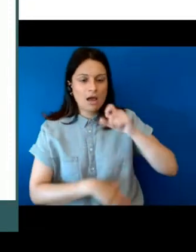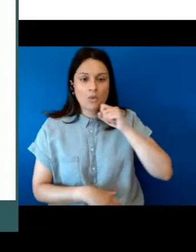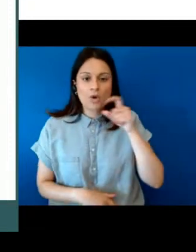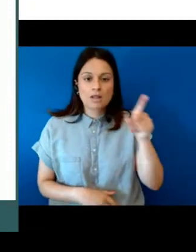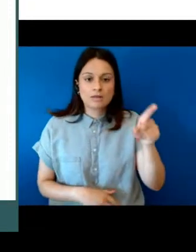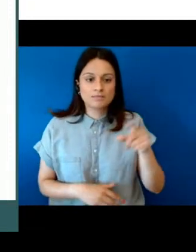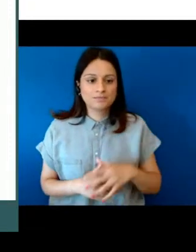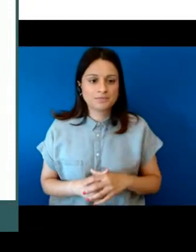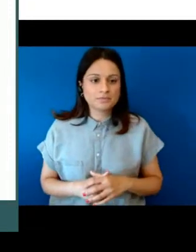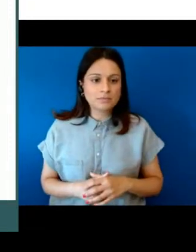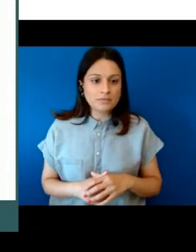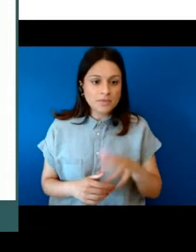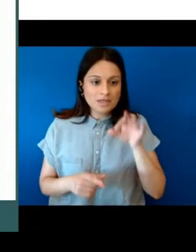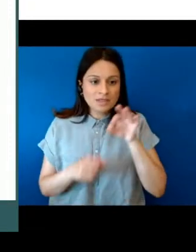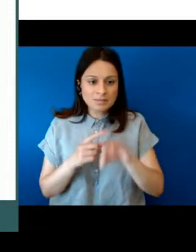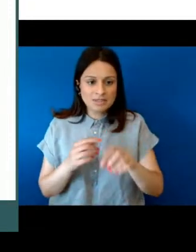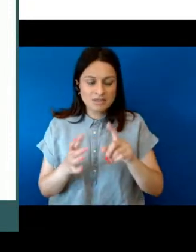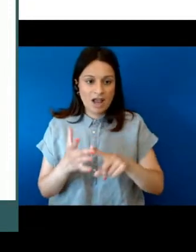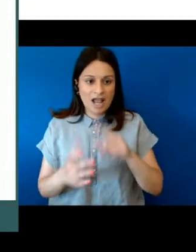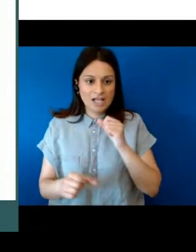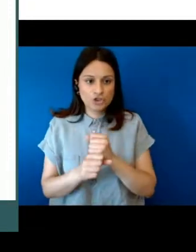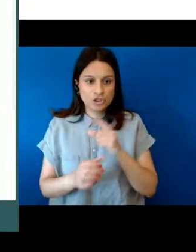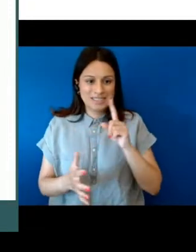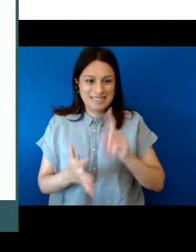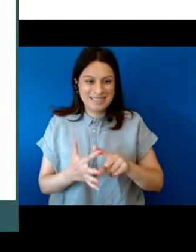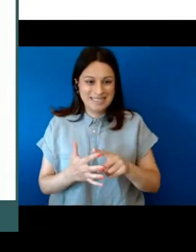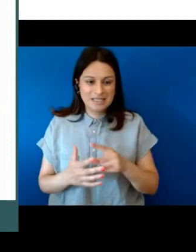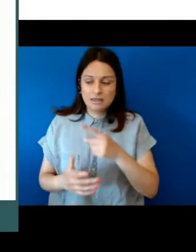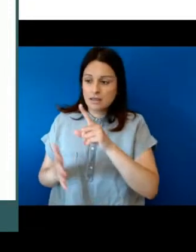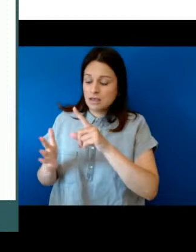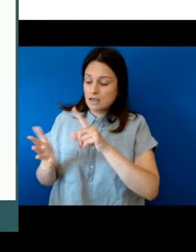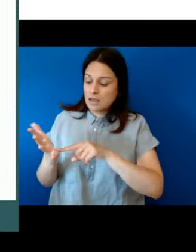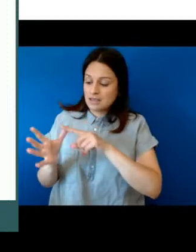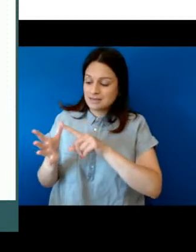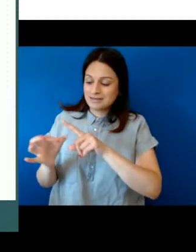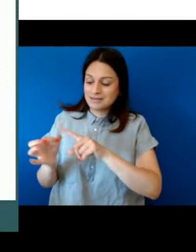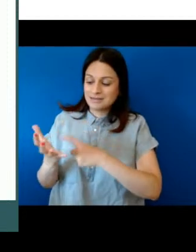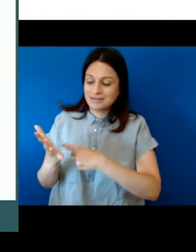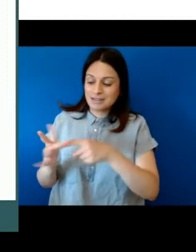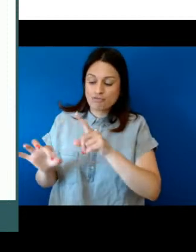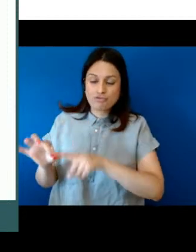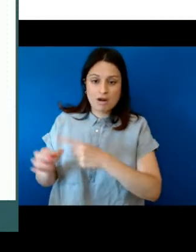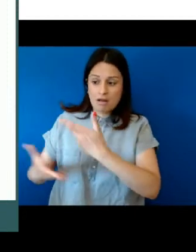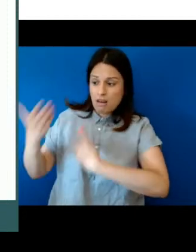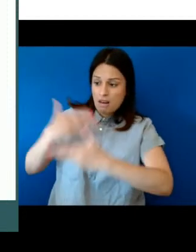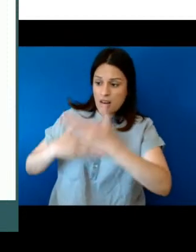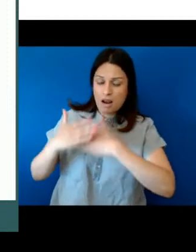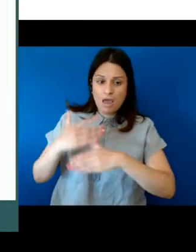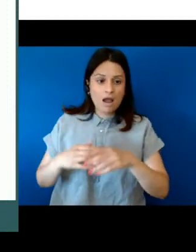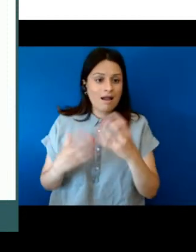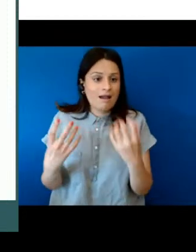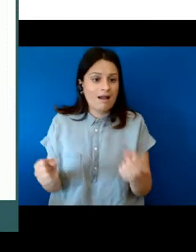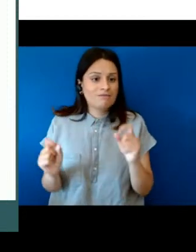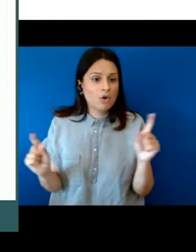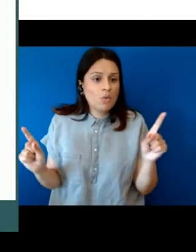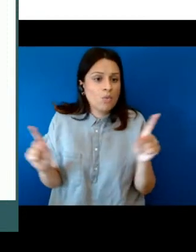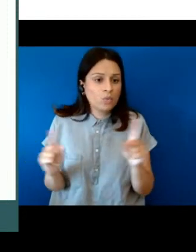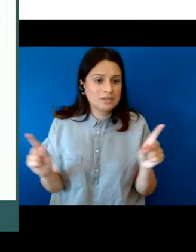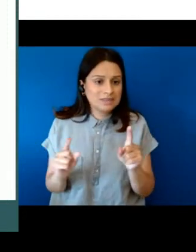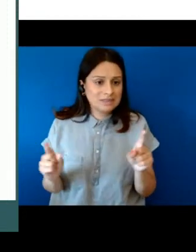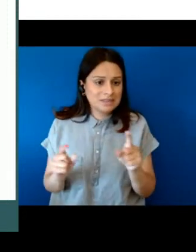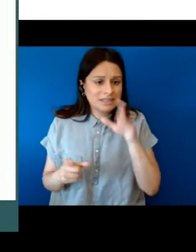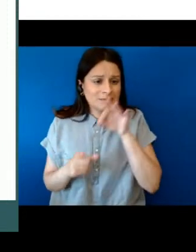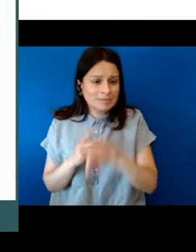cat allergens. Have you heard from Tariq about these tests there, serum tests for specific